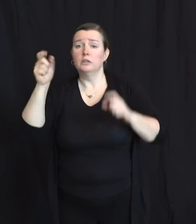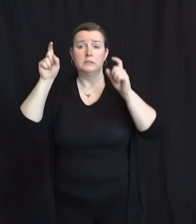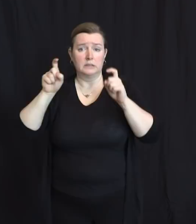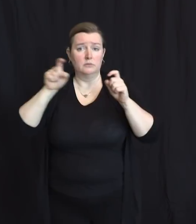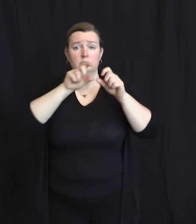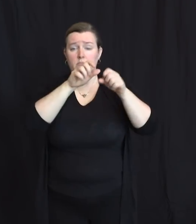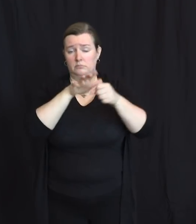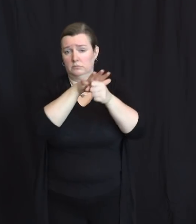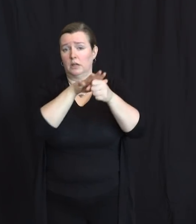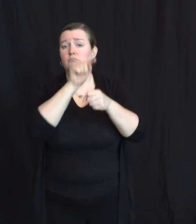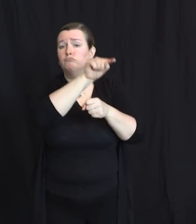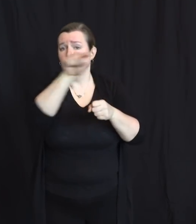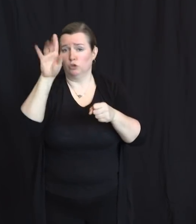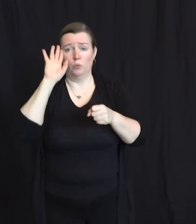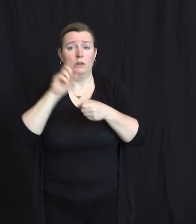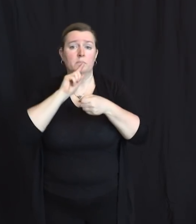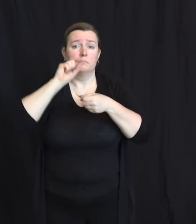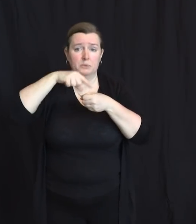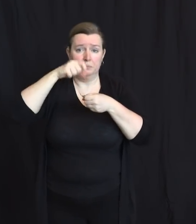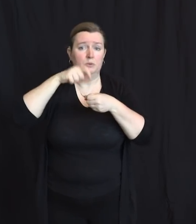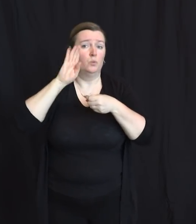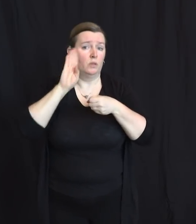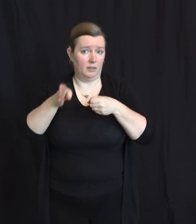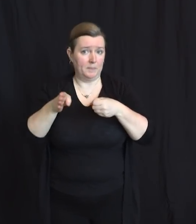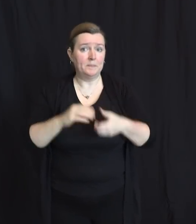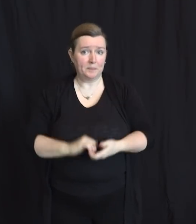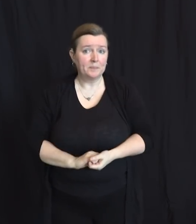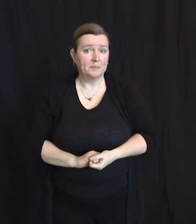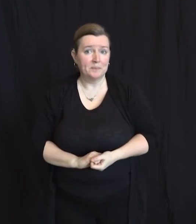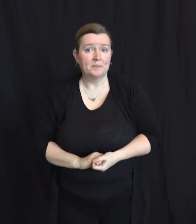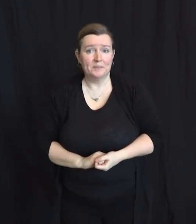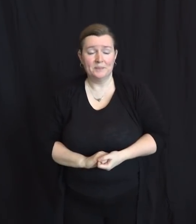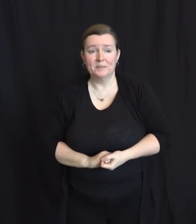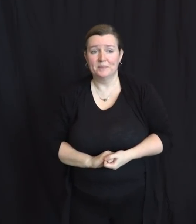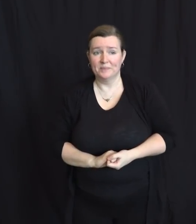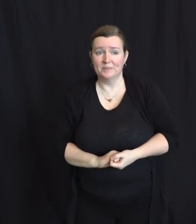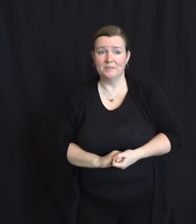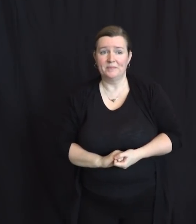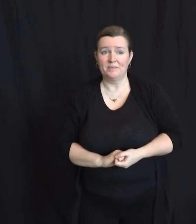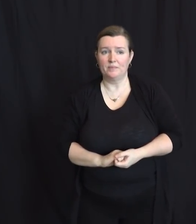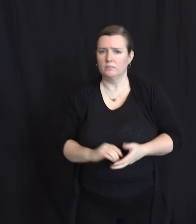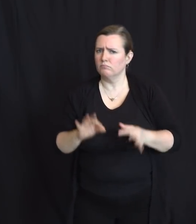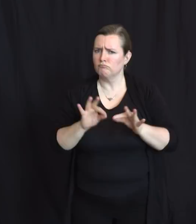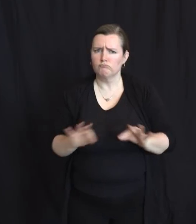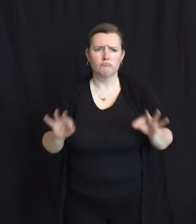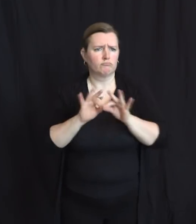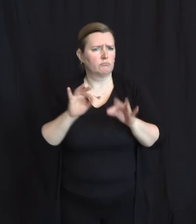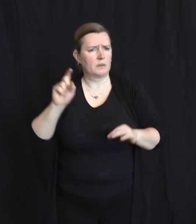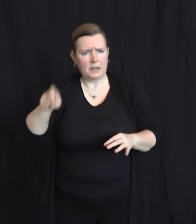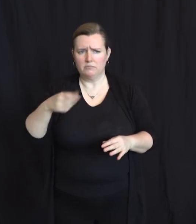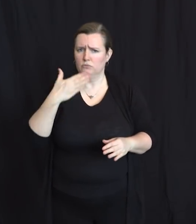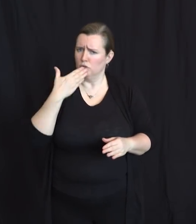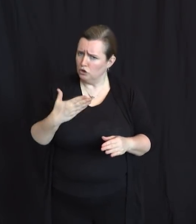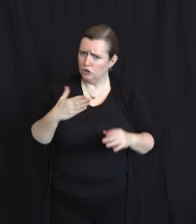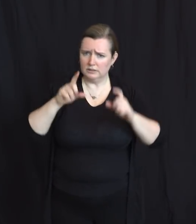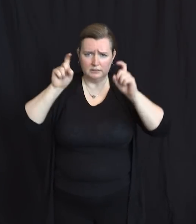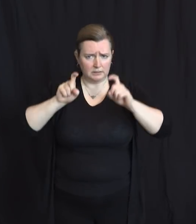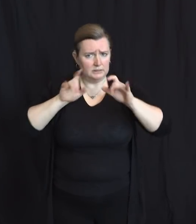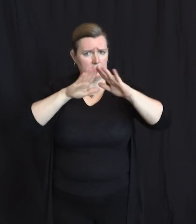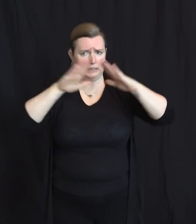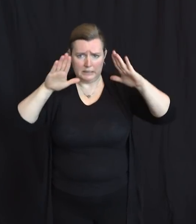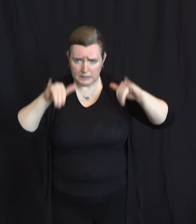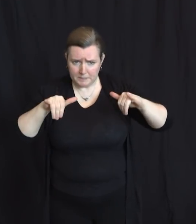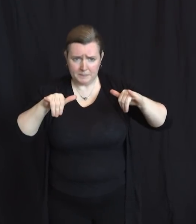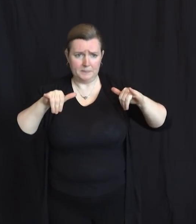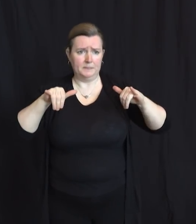noted many times, having a robust and greatly expanded testing program in place is vital to our being able to